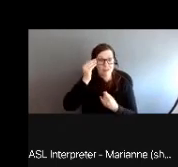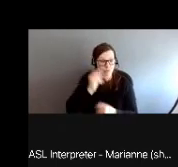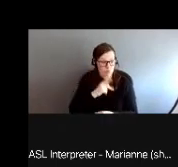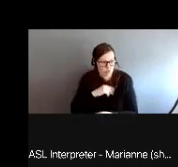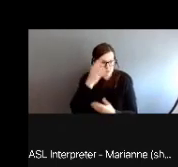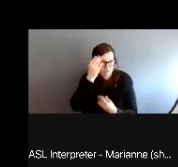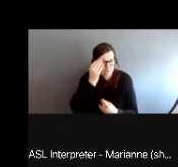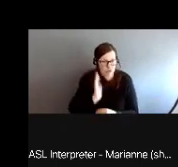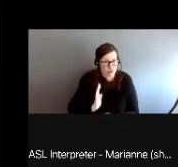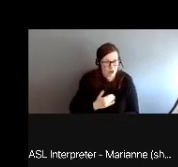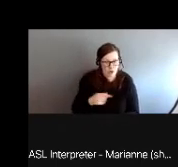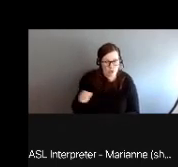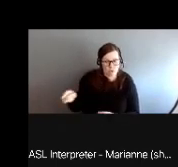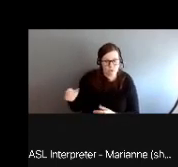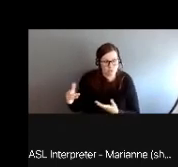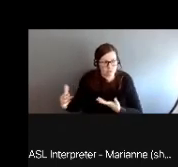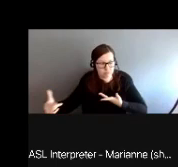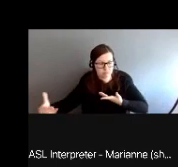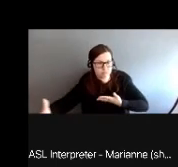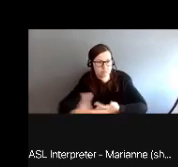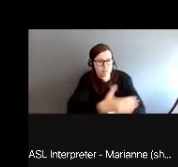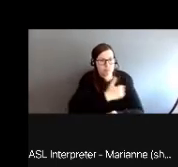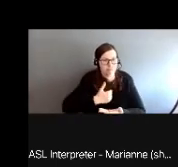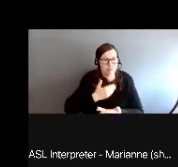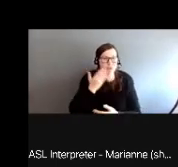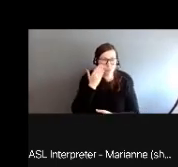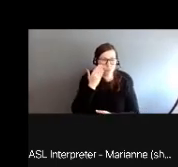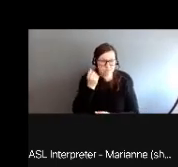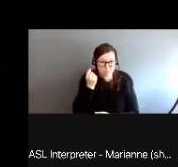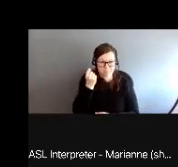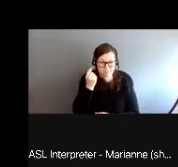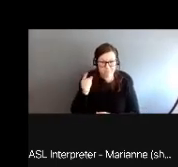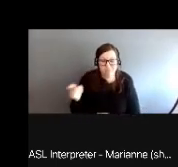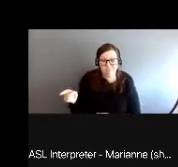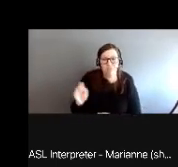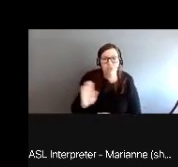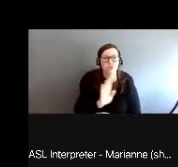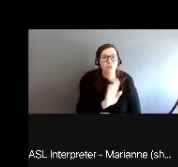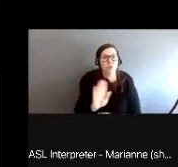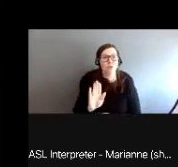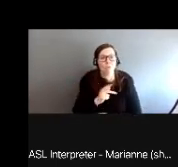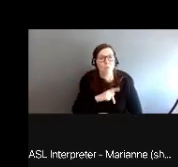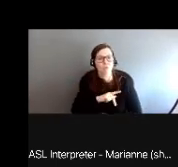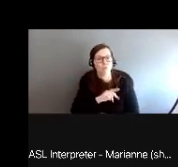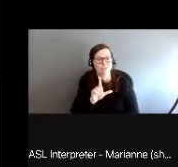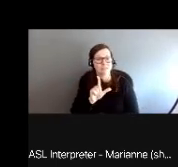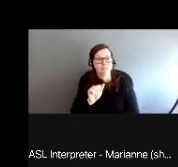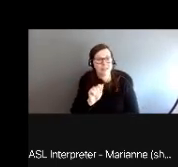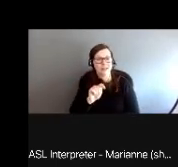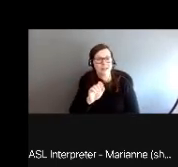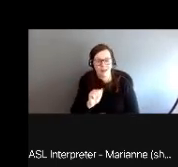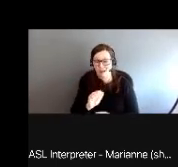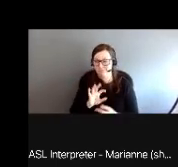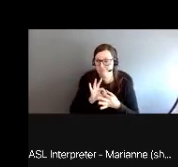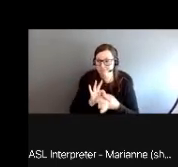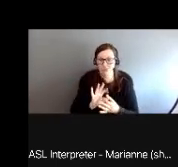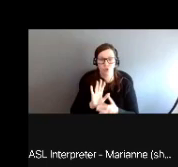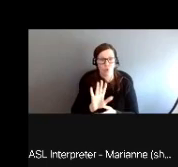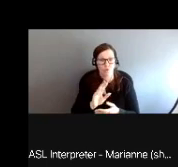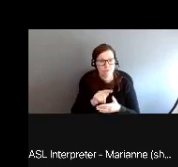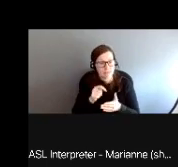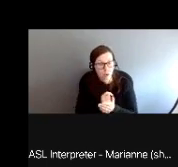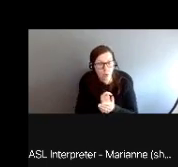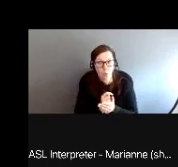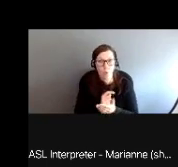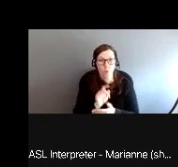they will collect data about you. So they will collect data about your videos, and also if you're messaging or commenting on TikTok, they